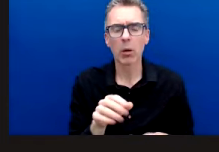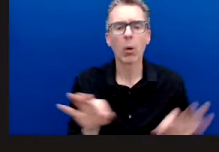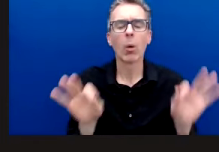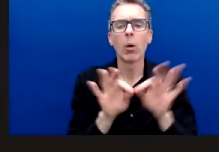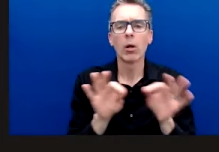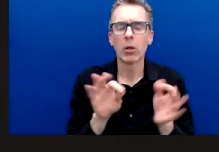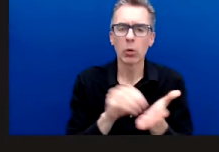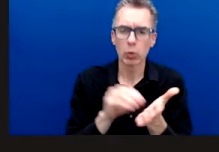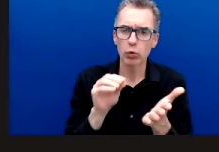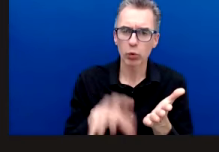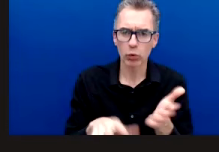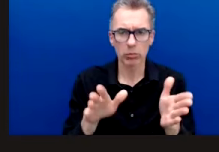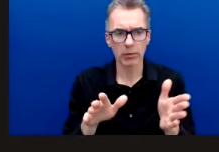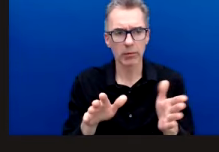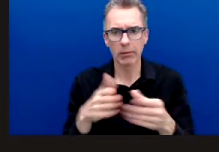gets some kind of support.